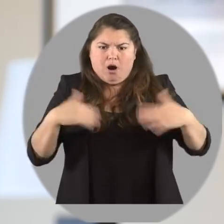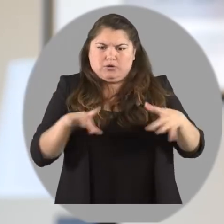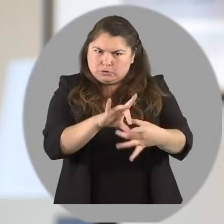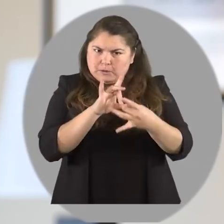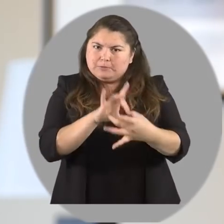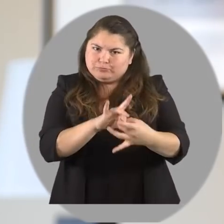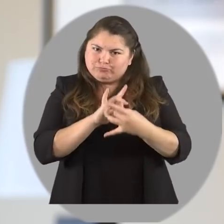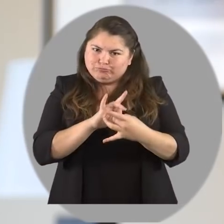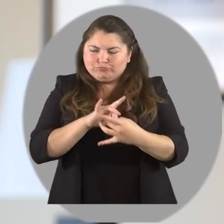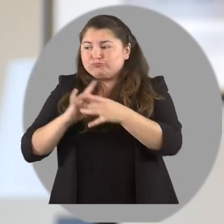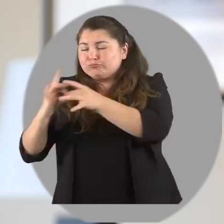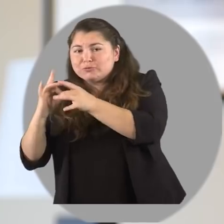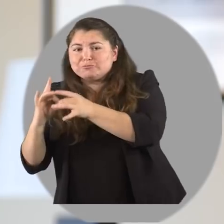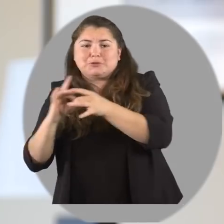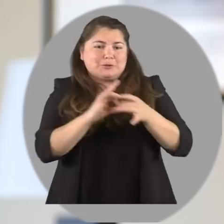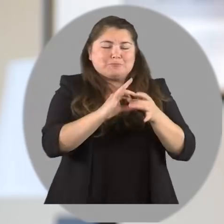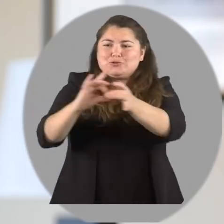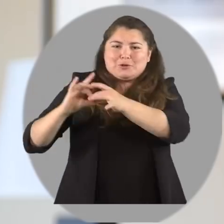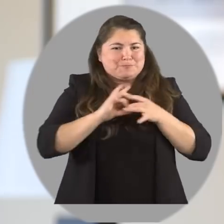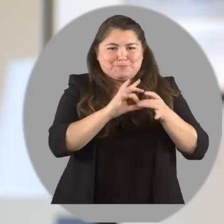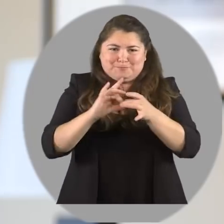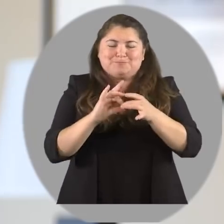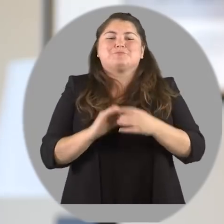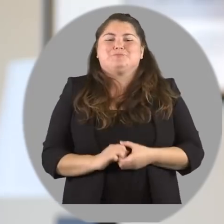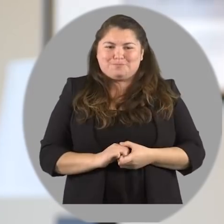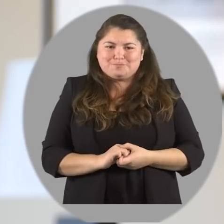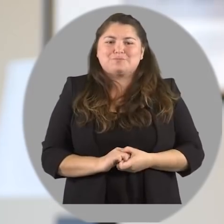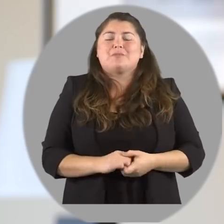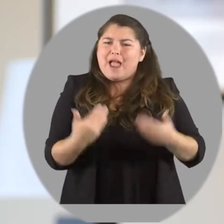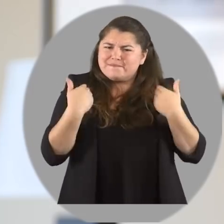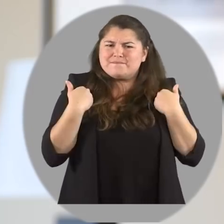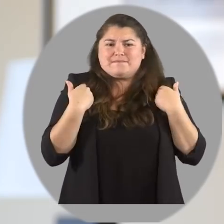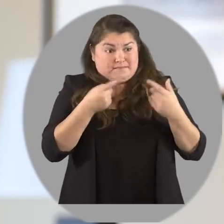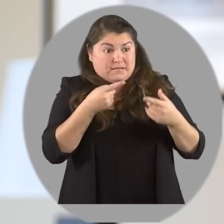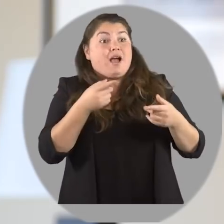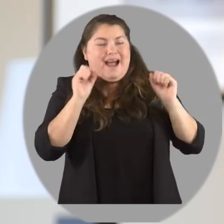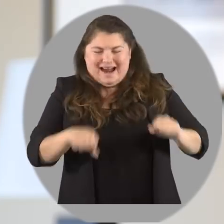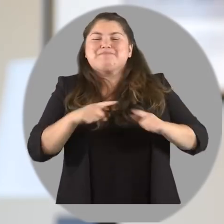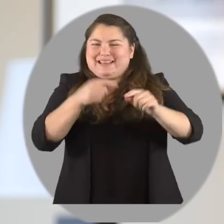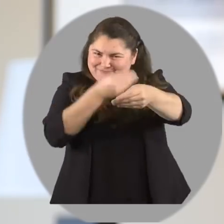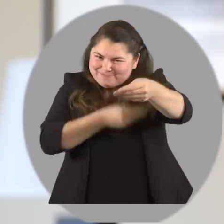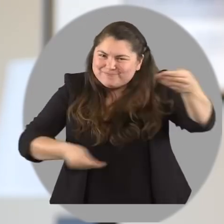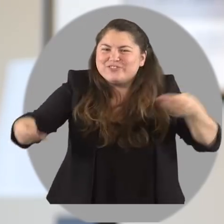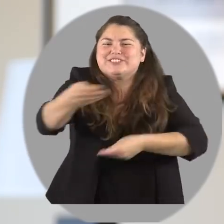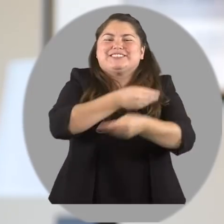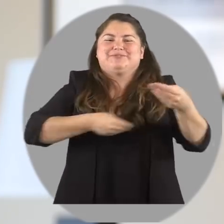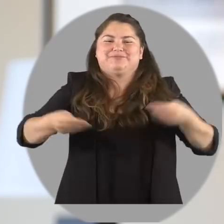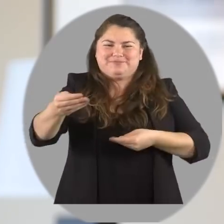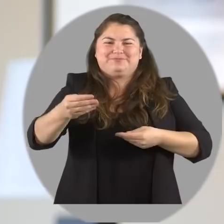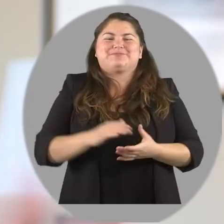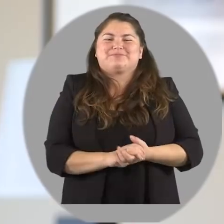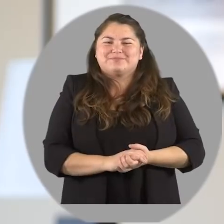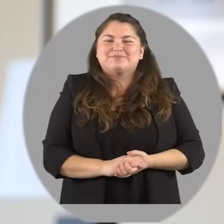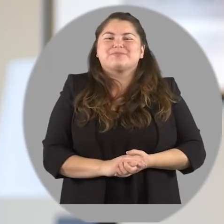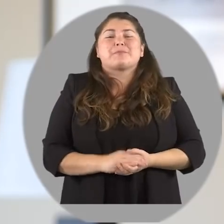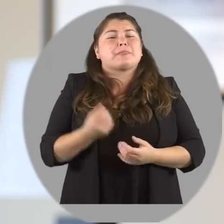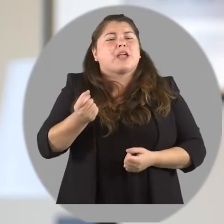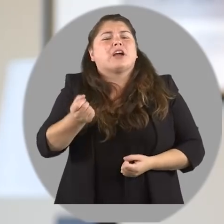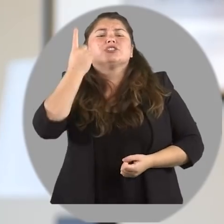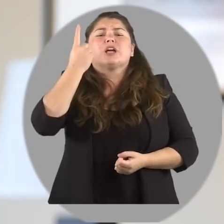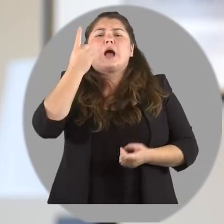through relationships. And with relationships comes reciprocity. And so once the